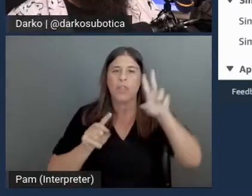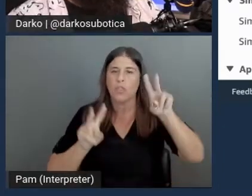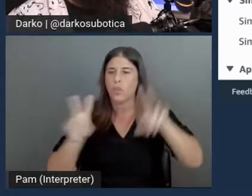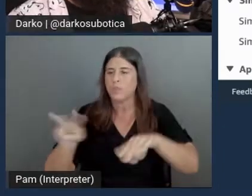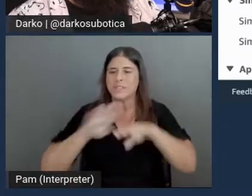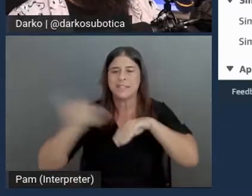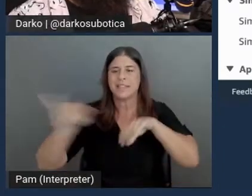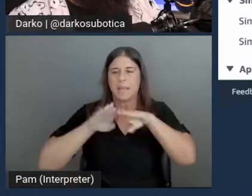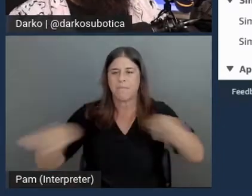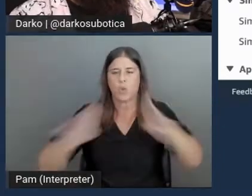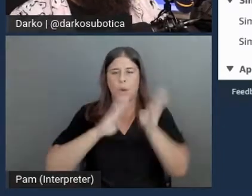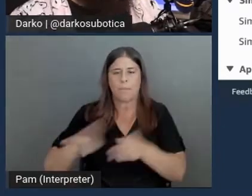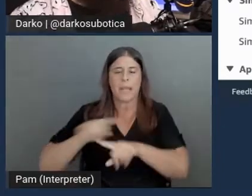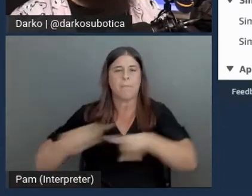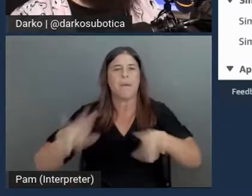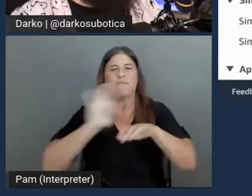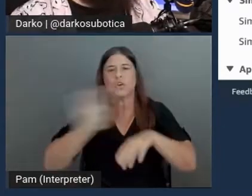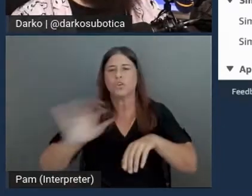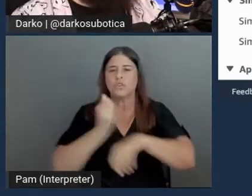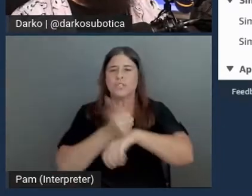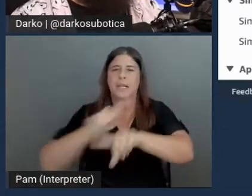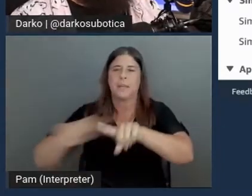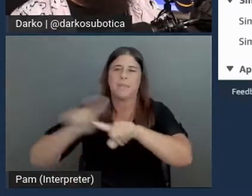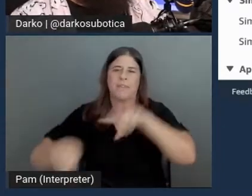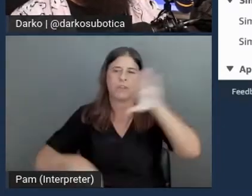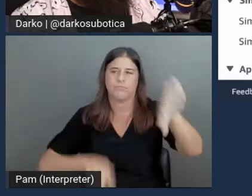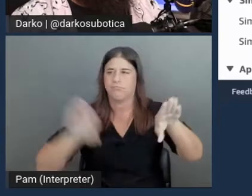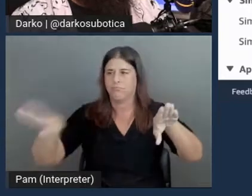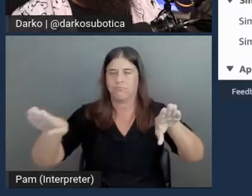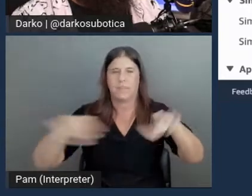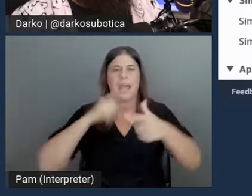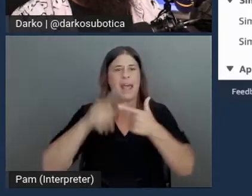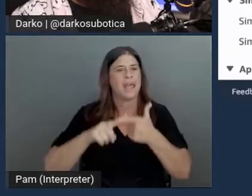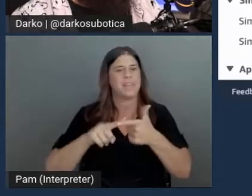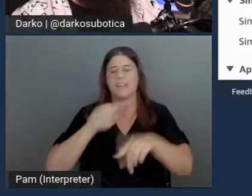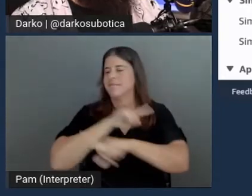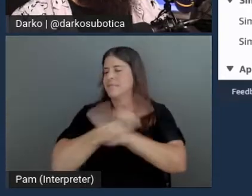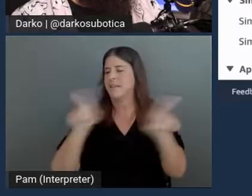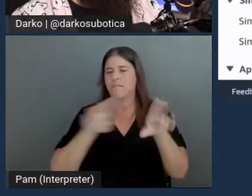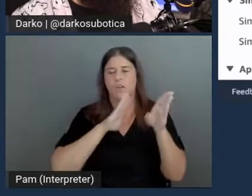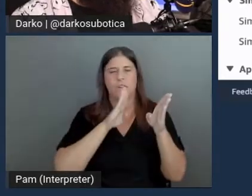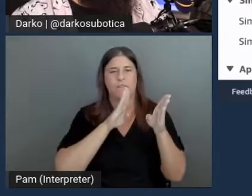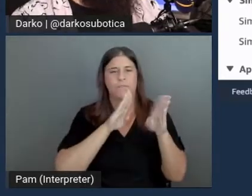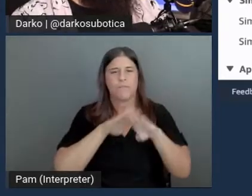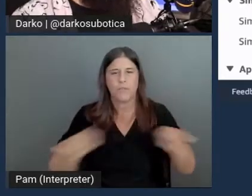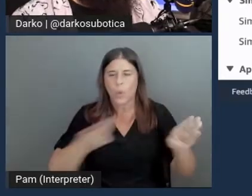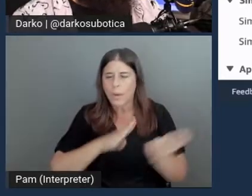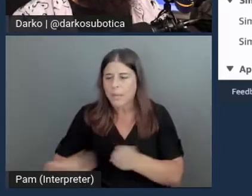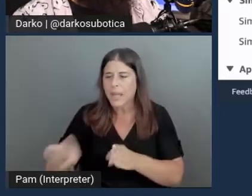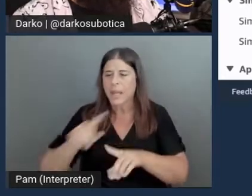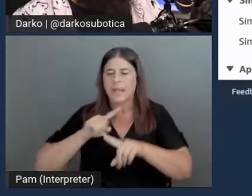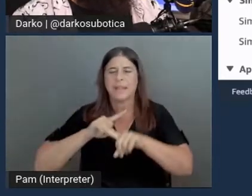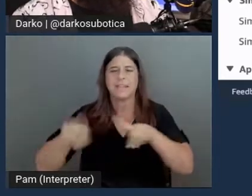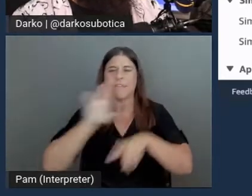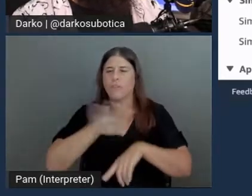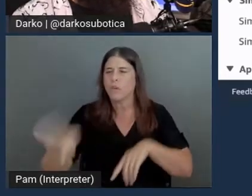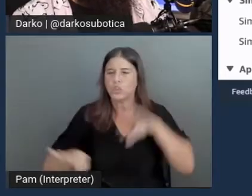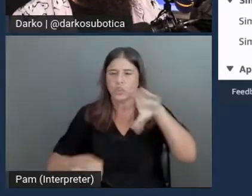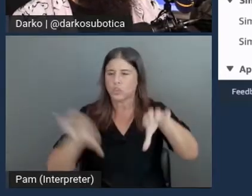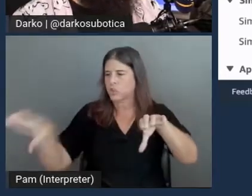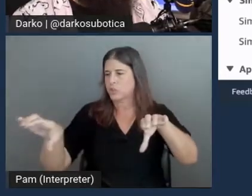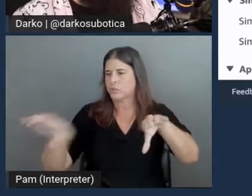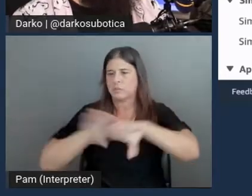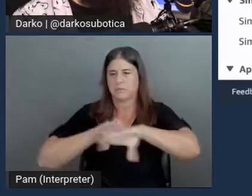plan but different furniture combination. And then here you get a whole different floor plan with a different set of